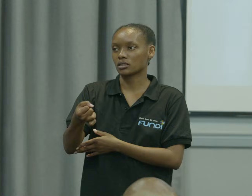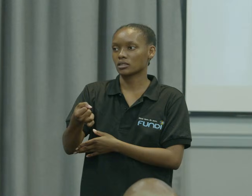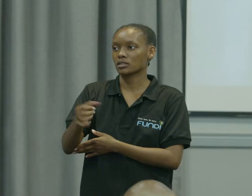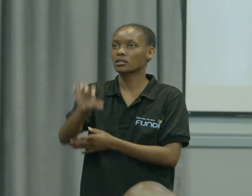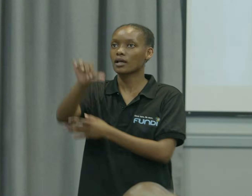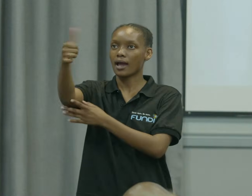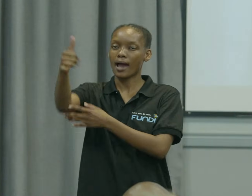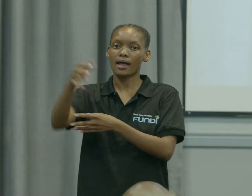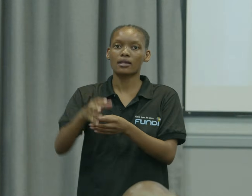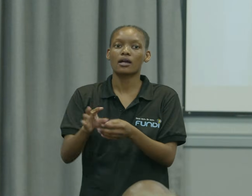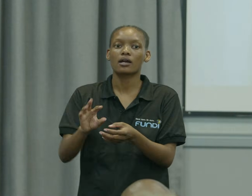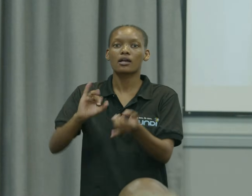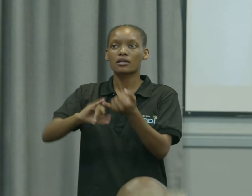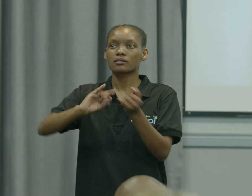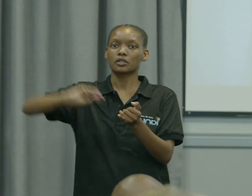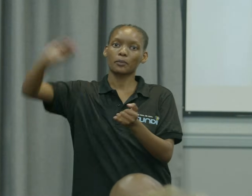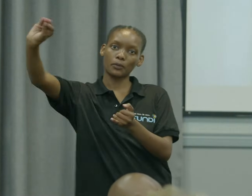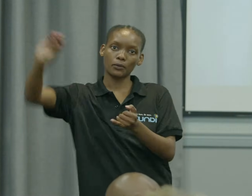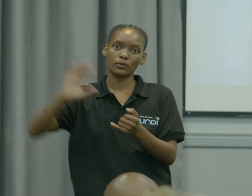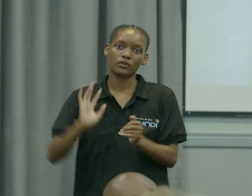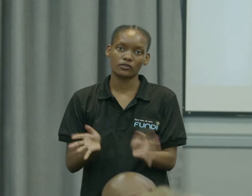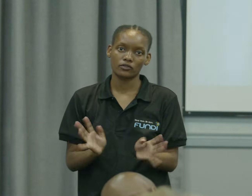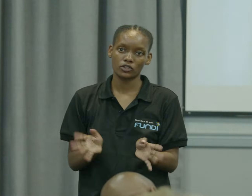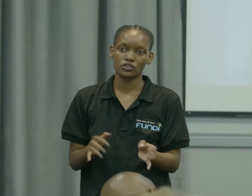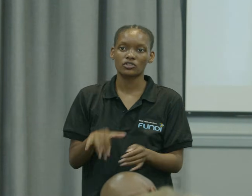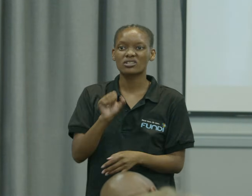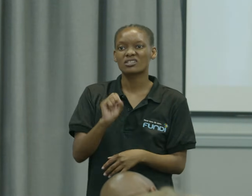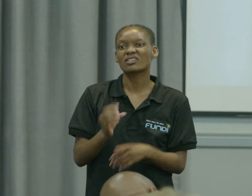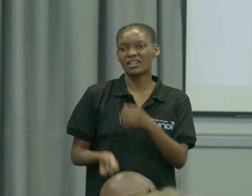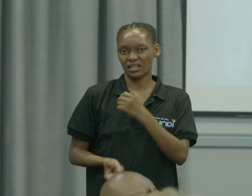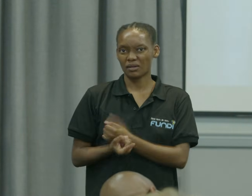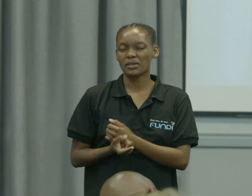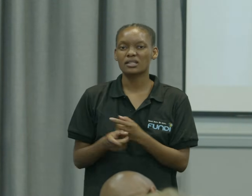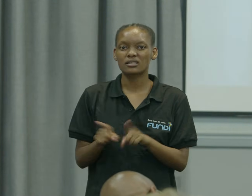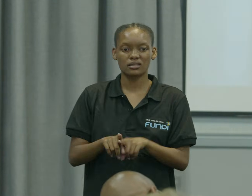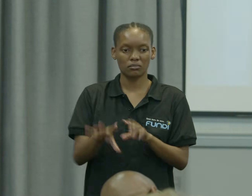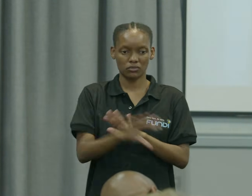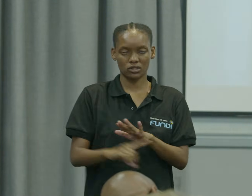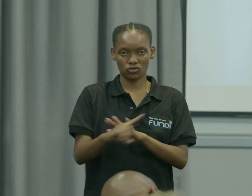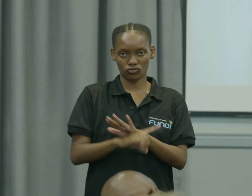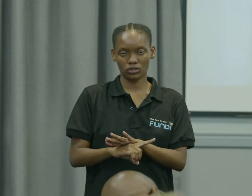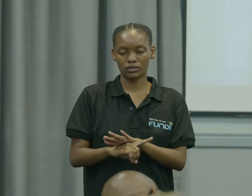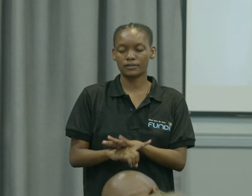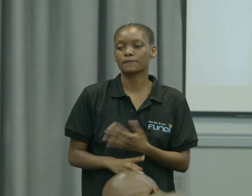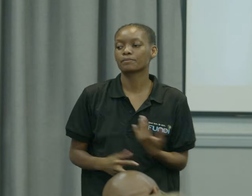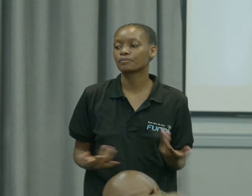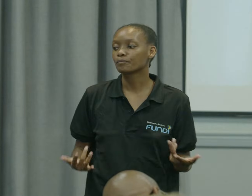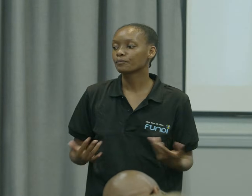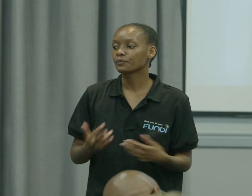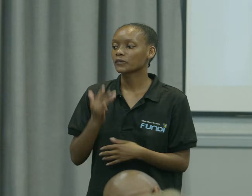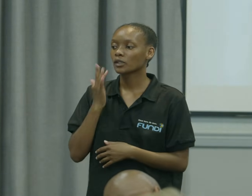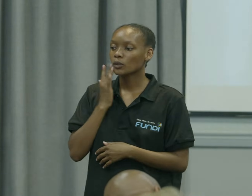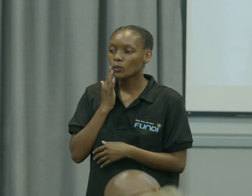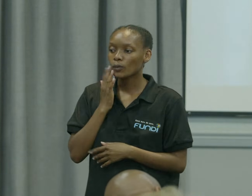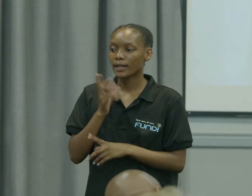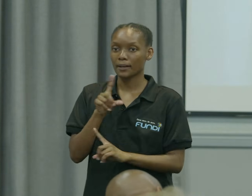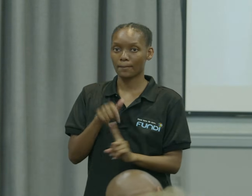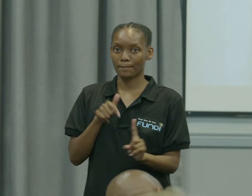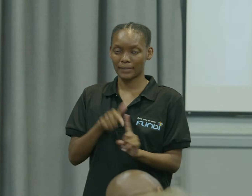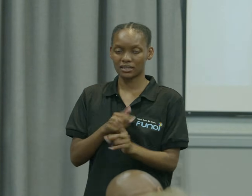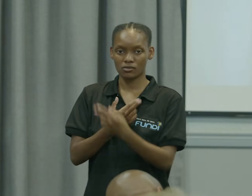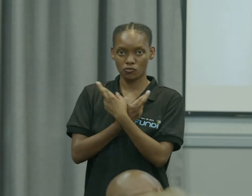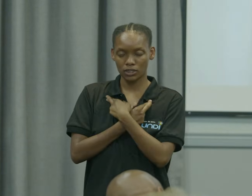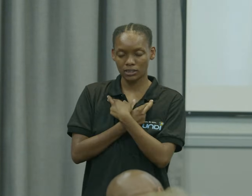other subjects. And it also happens into the districts, whereby when a person retires